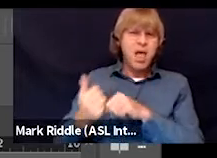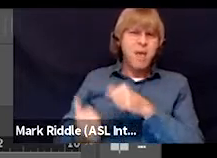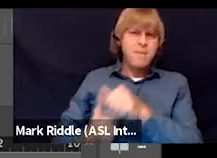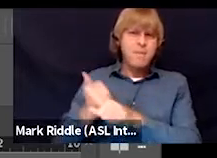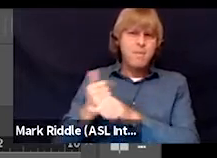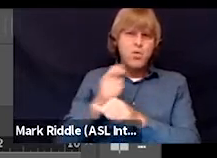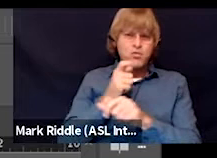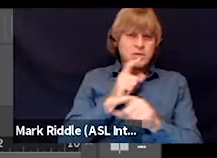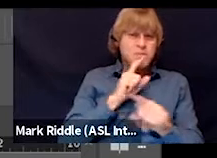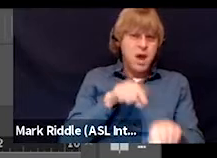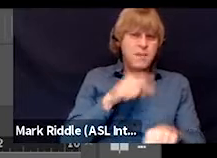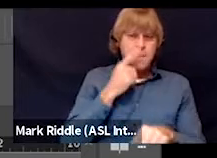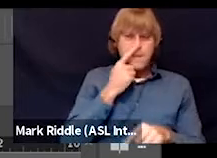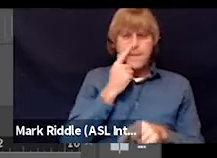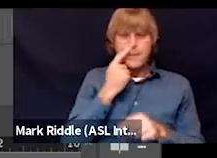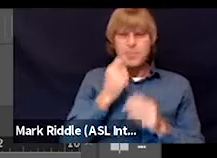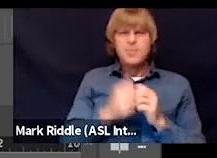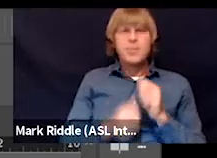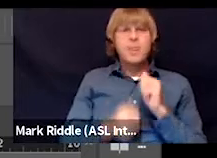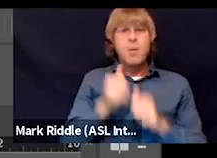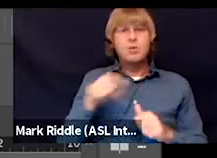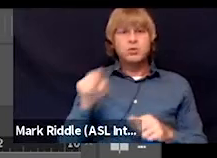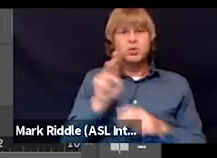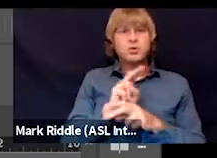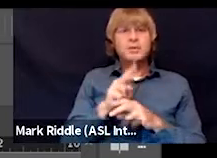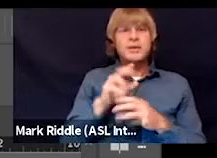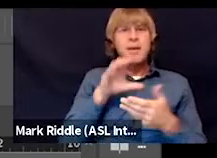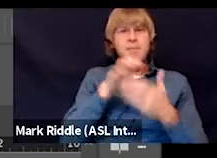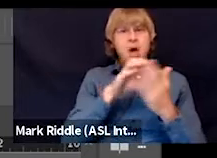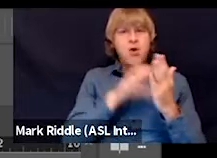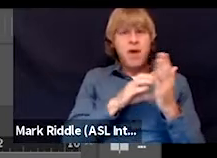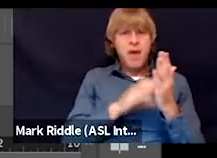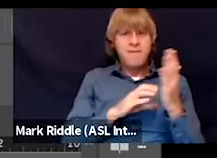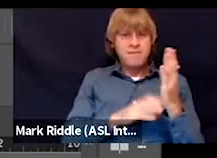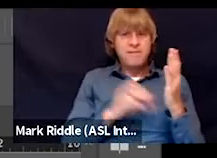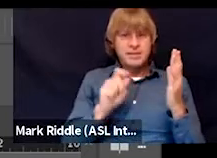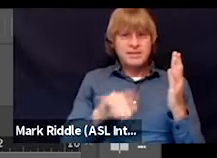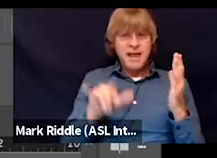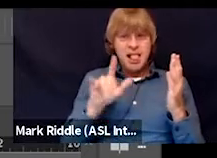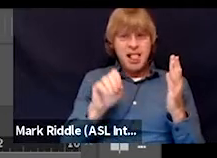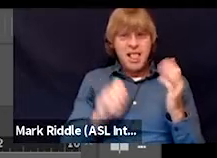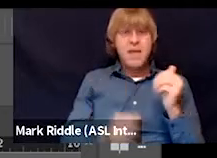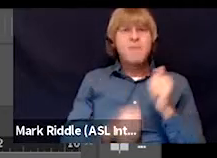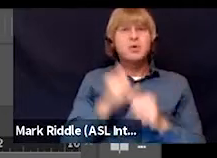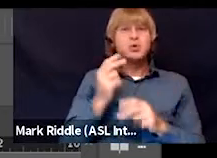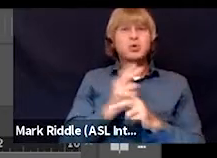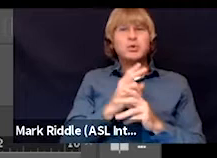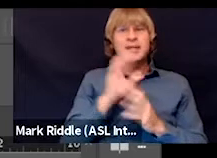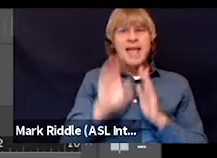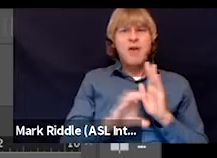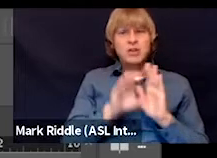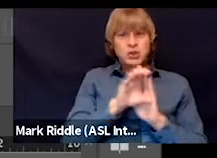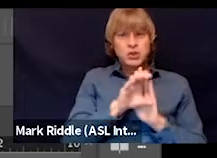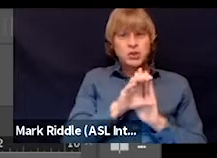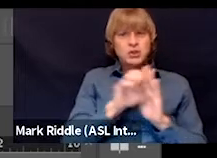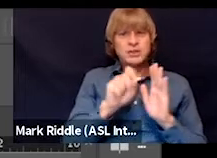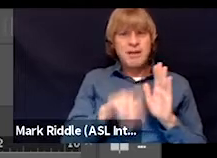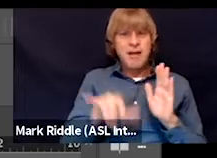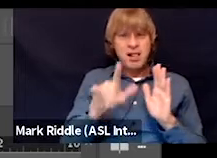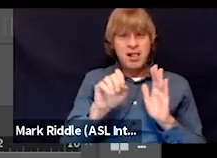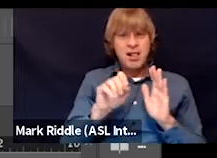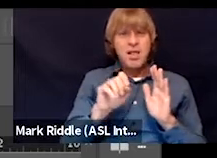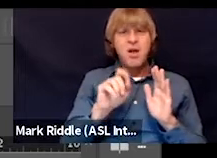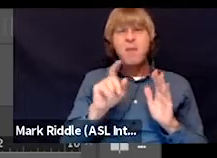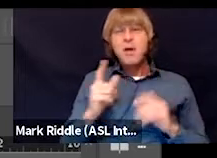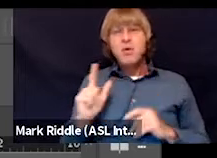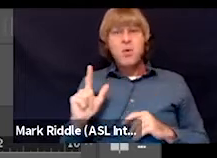responded. Most of them use paragraph styles. Most of them use character styles. Only